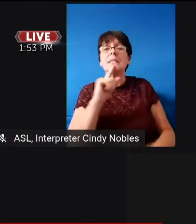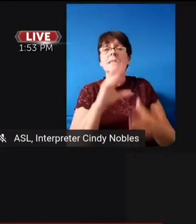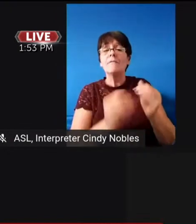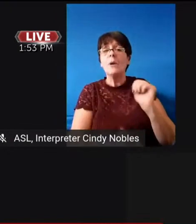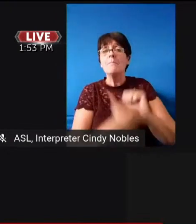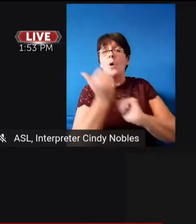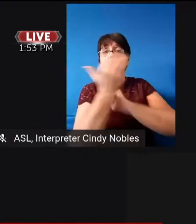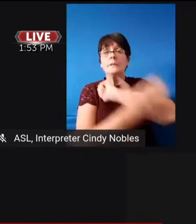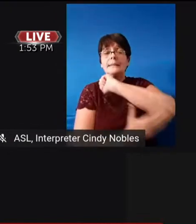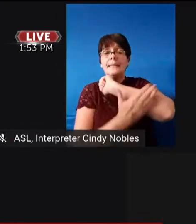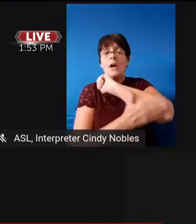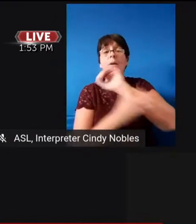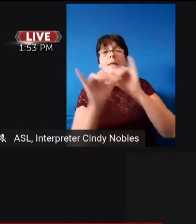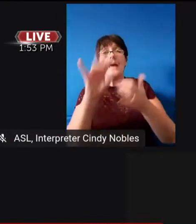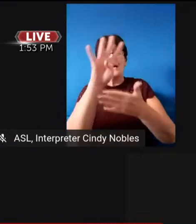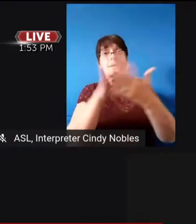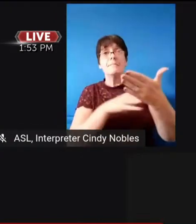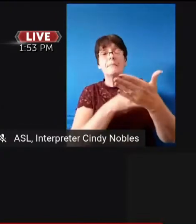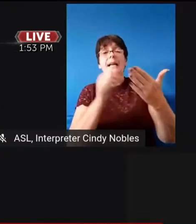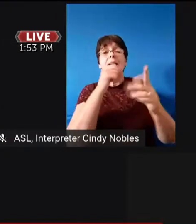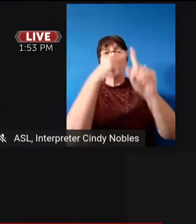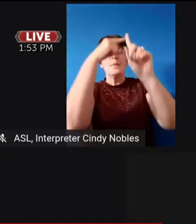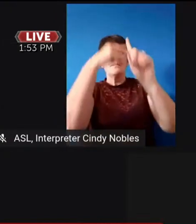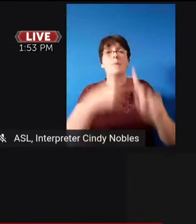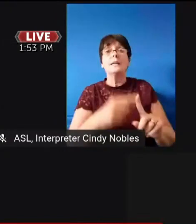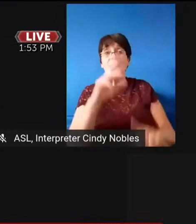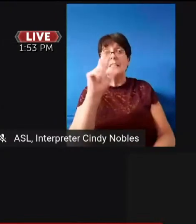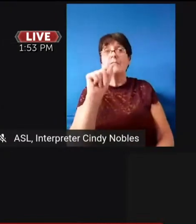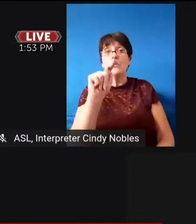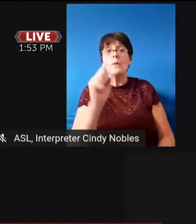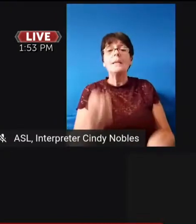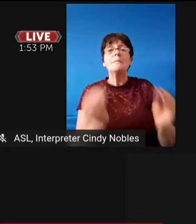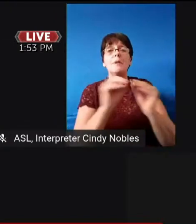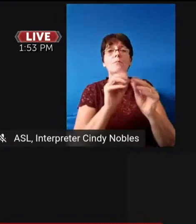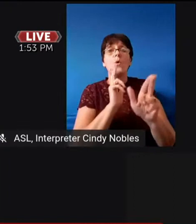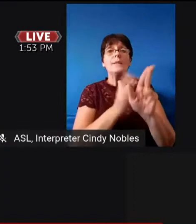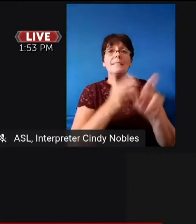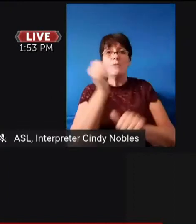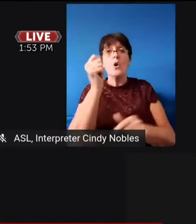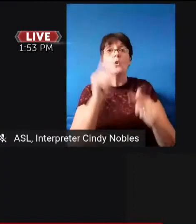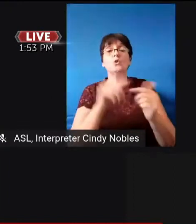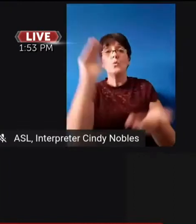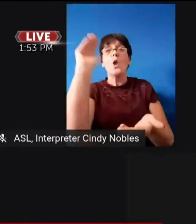it's that metric and not the positivity rate that's been more difficult to lower?